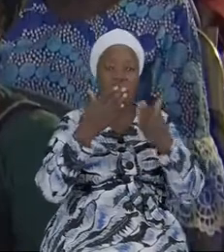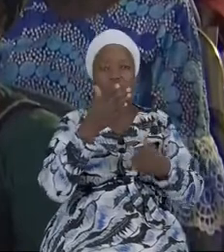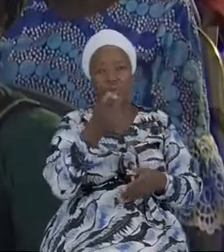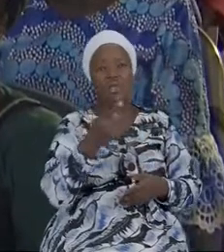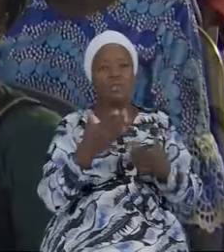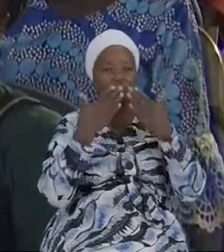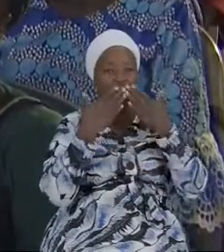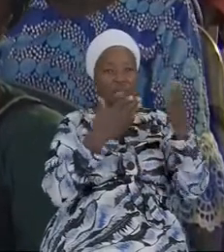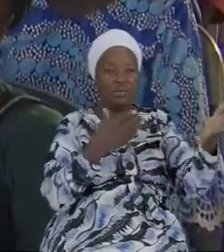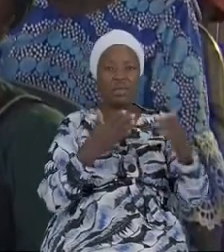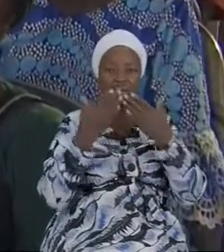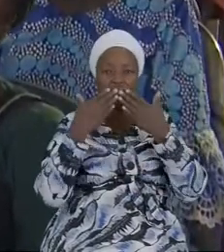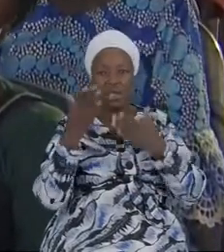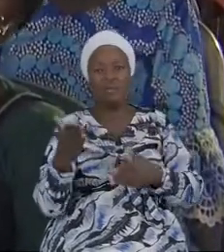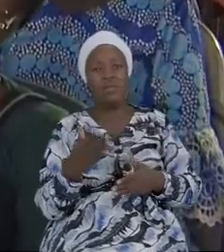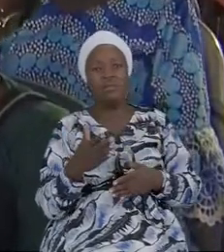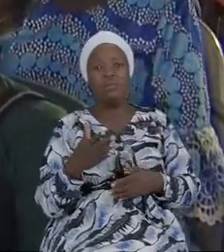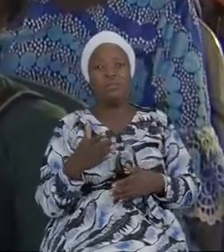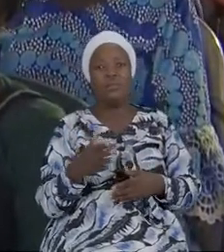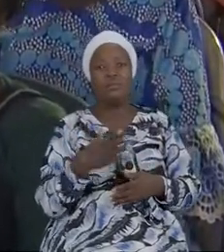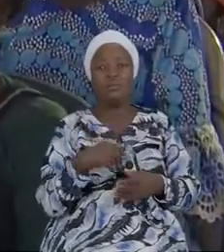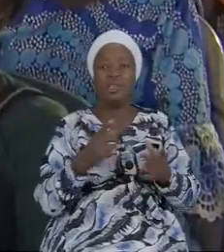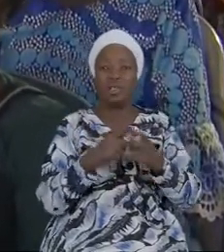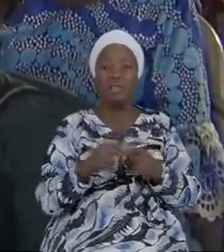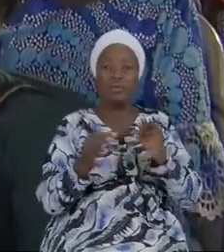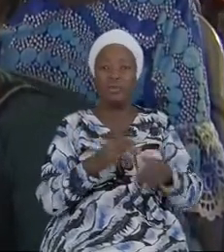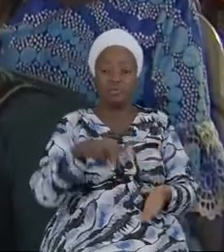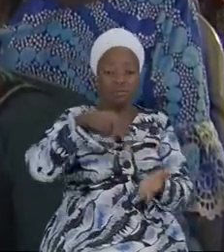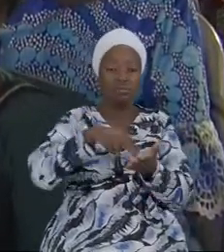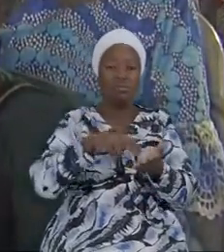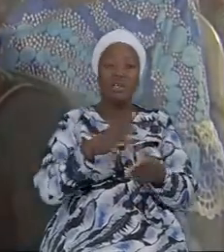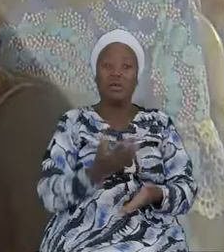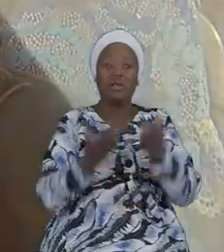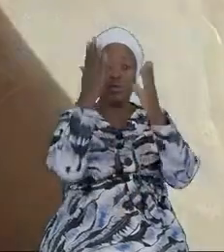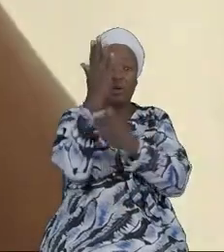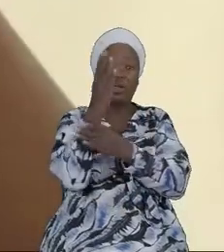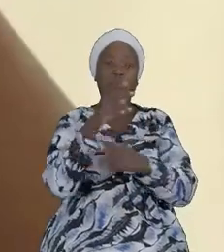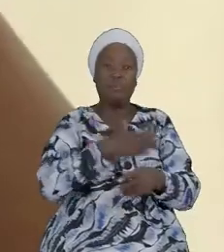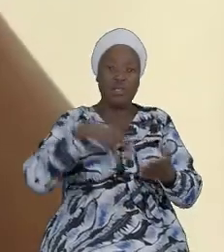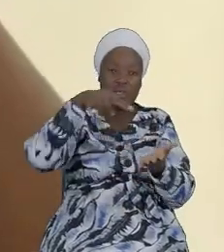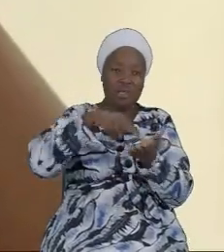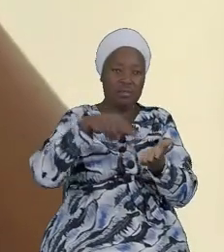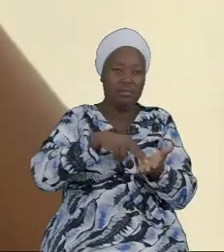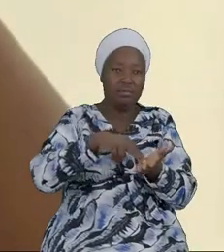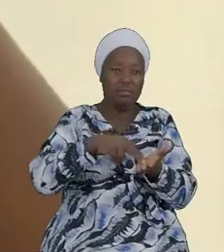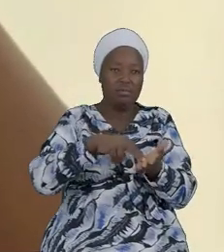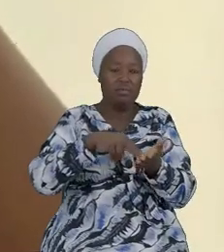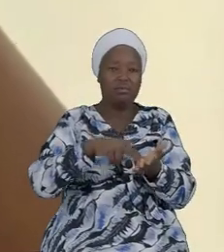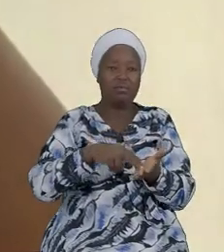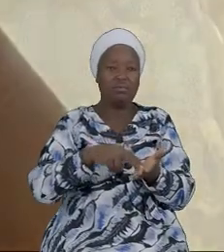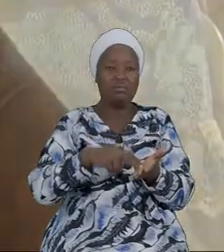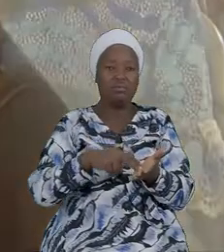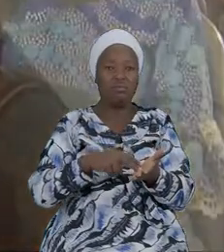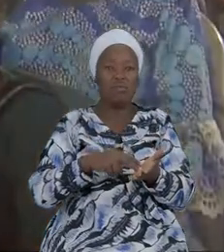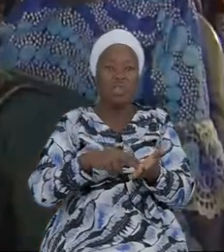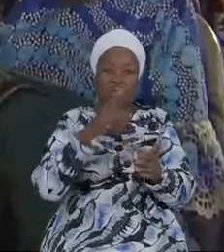you there. If you're raising up your hand, please stand up. identify yourself. God bless